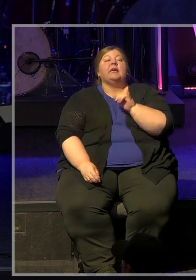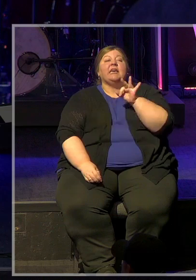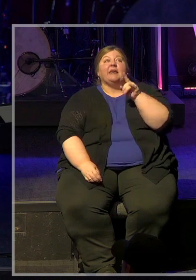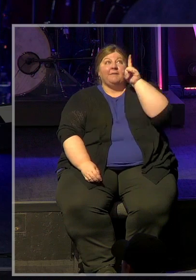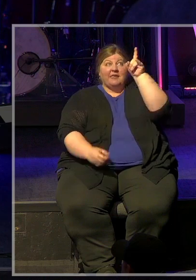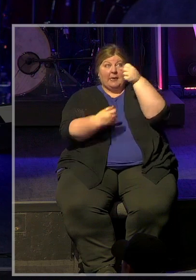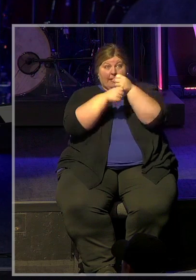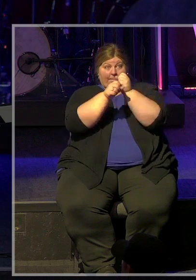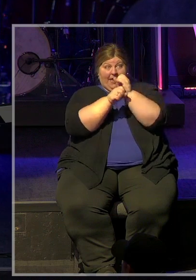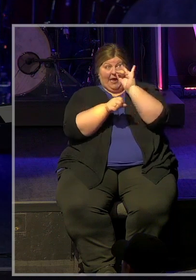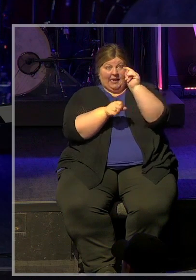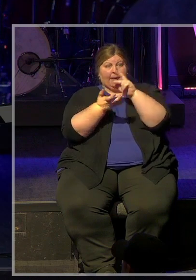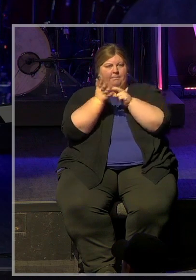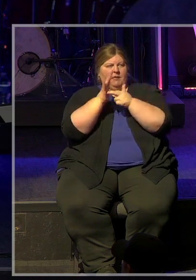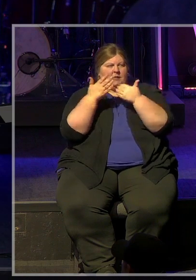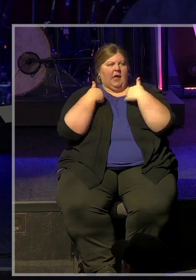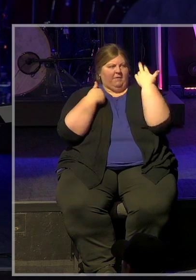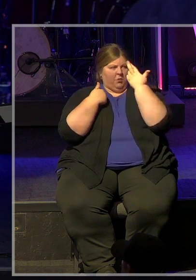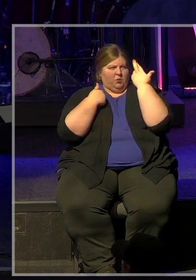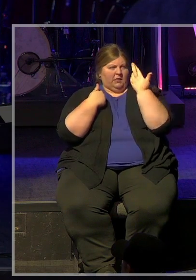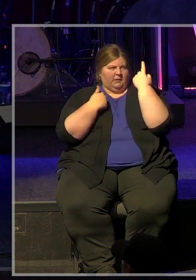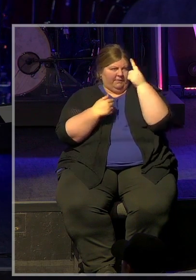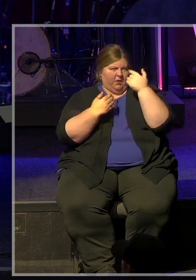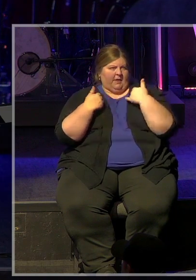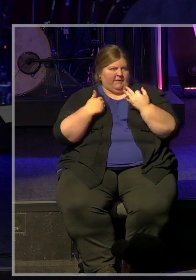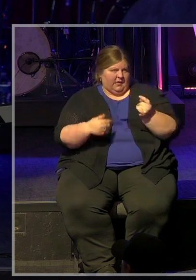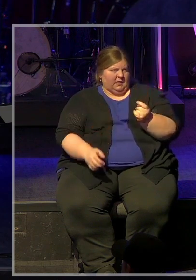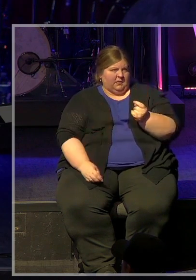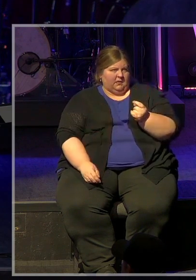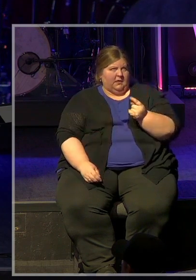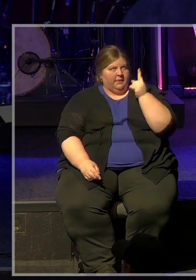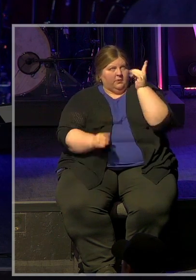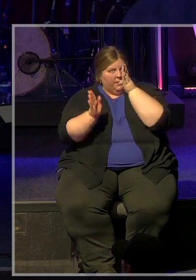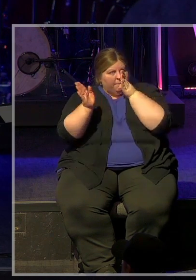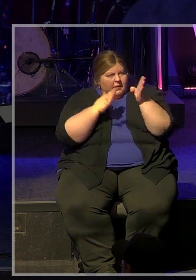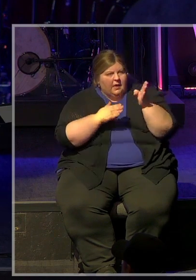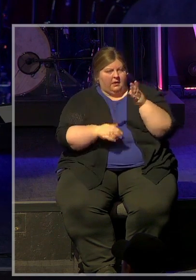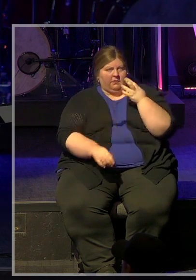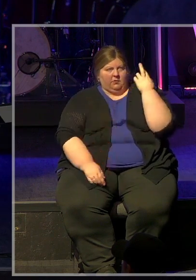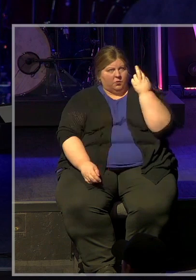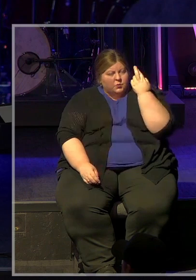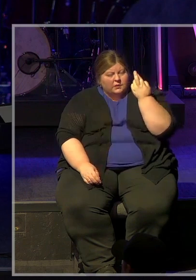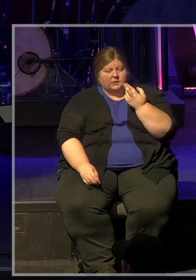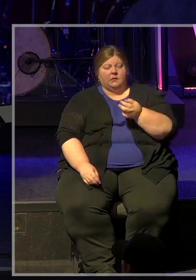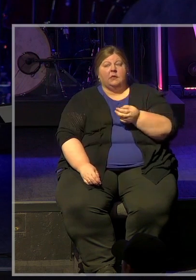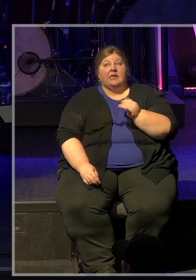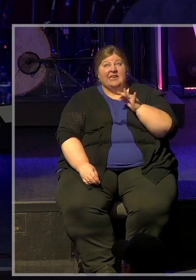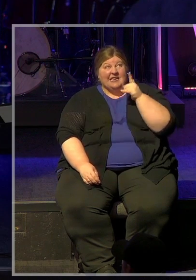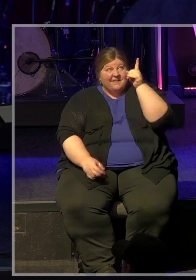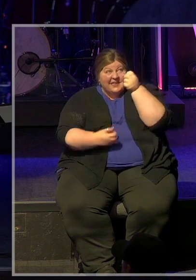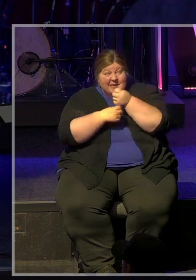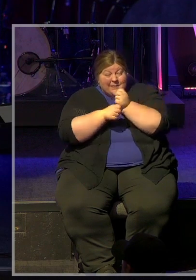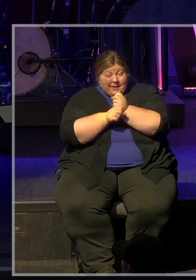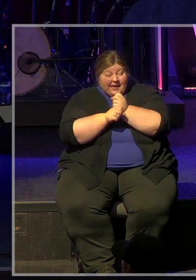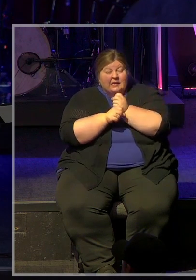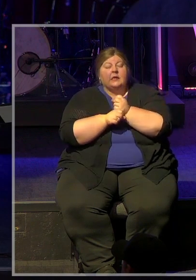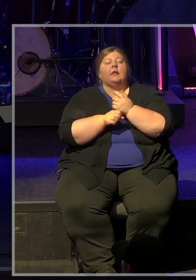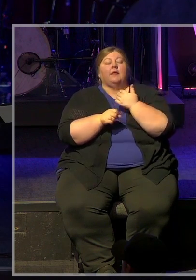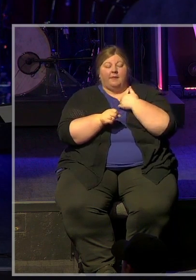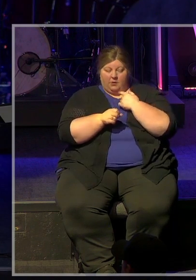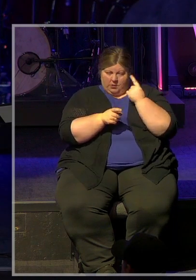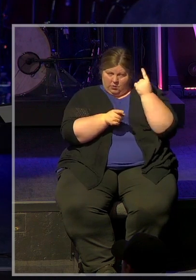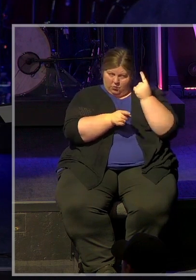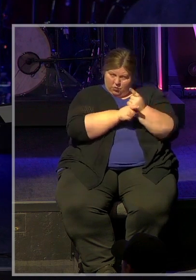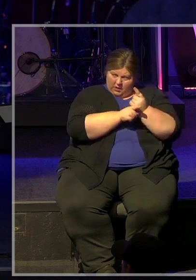for it. If God created it, there's an intention for it. If God created it, there is a right